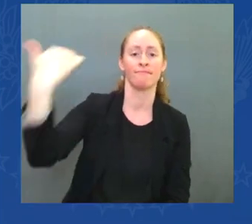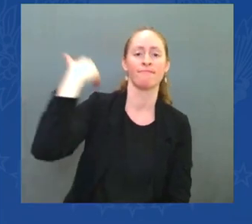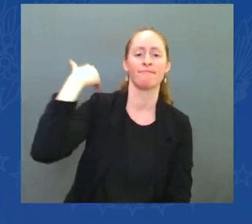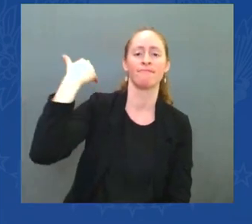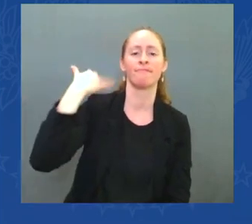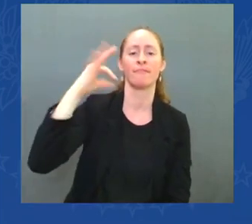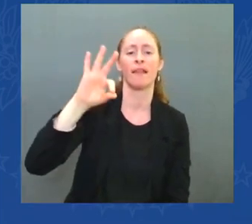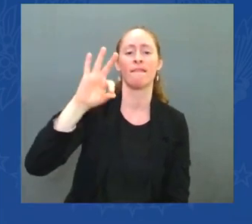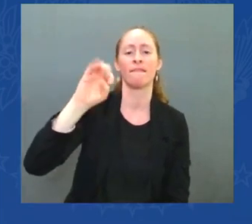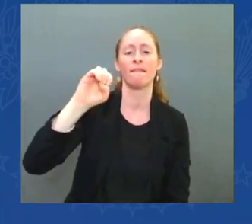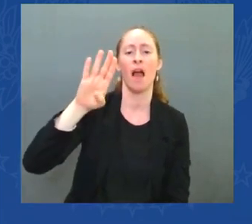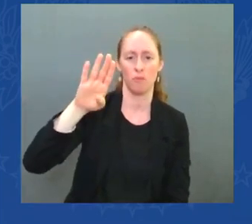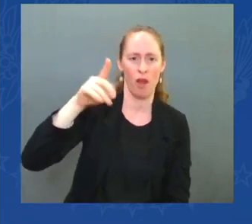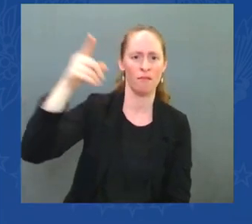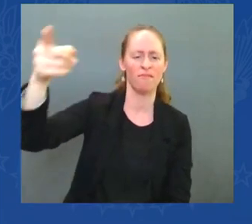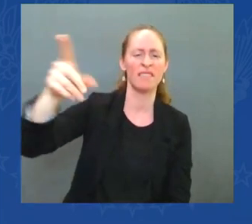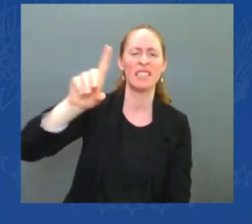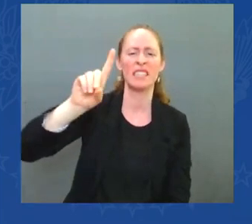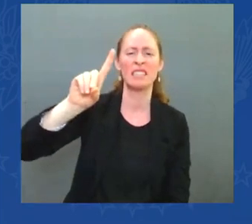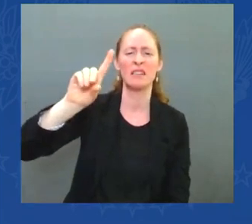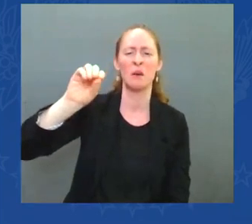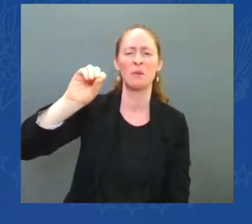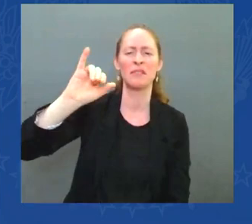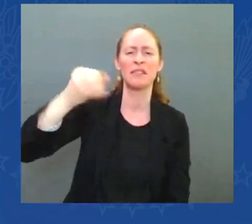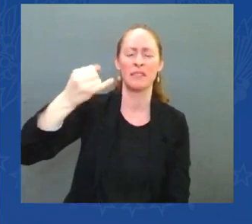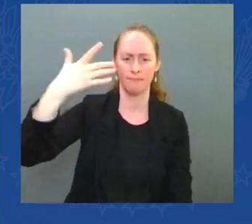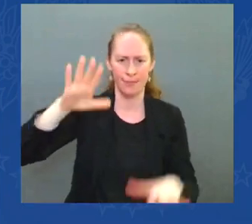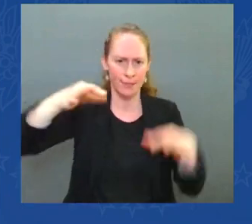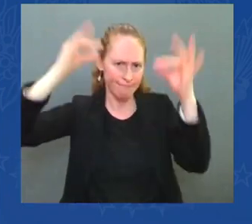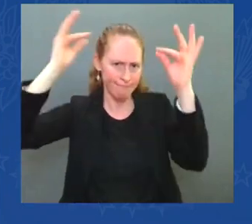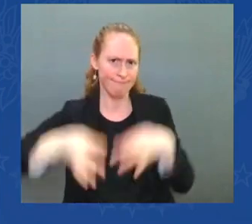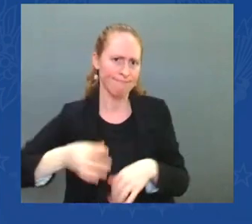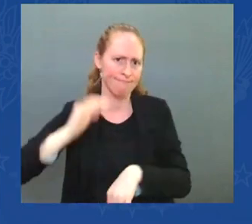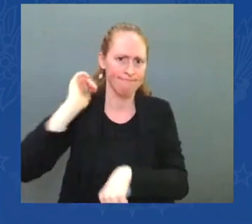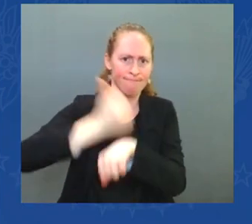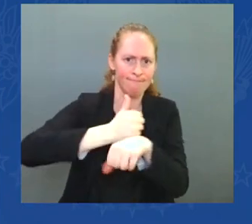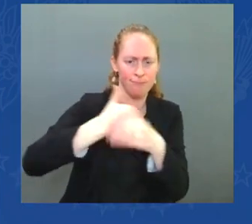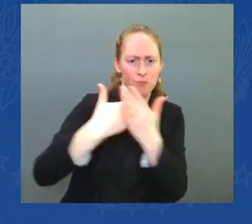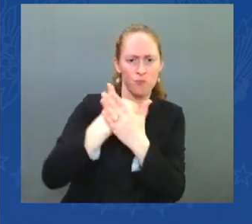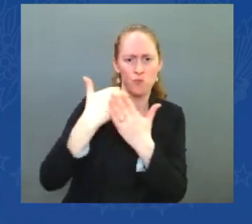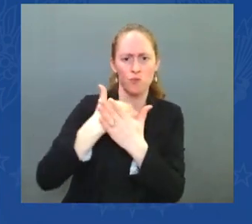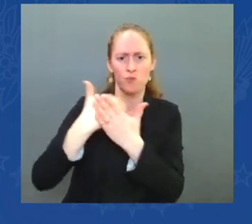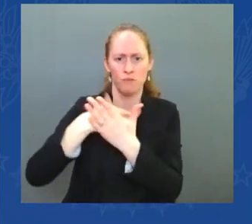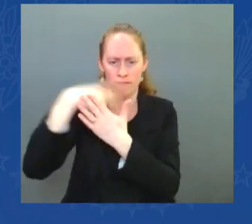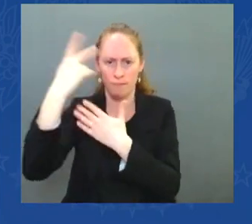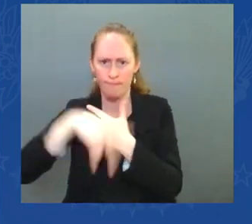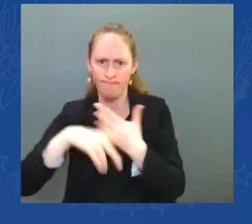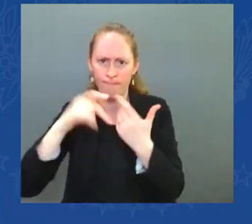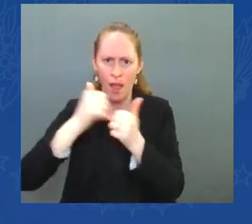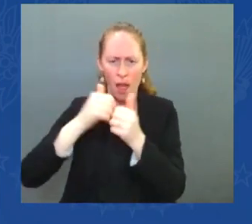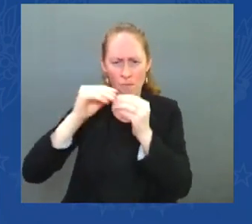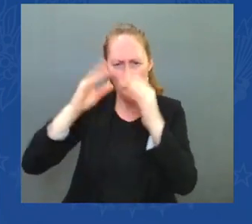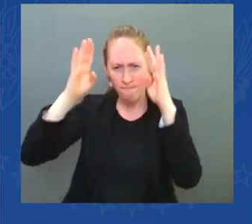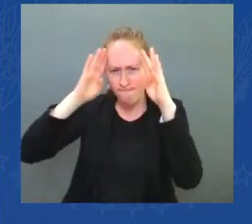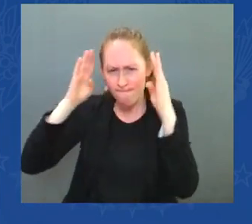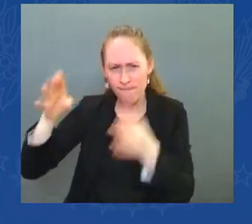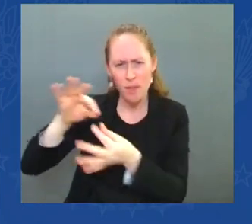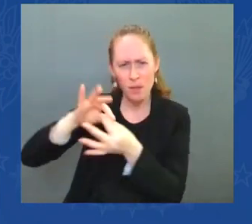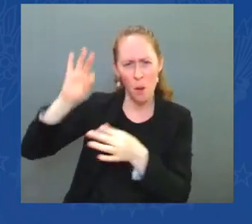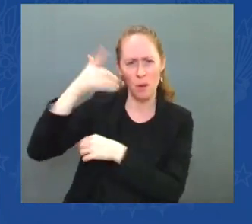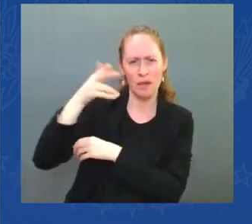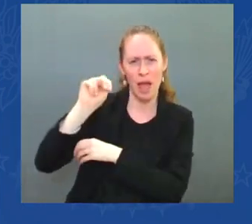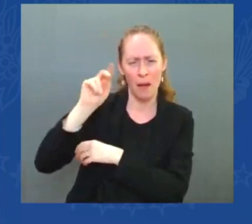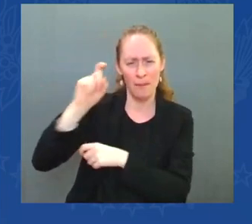gun enforcement initiative, intensifying our efforts to bring cases against those who use ghost guns illegally. We're